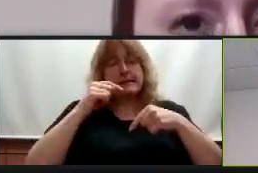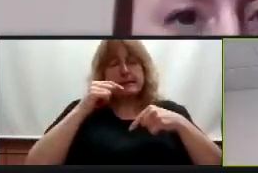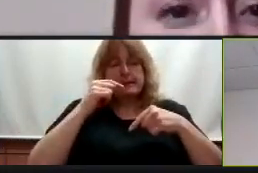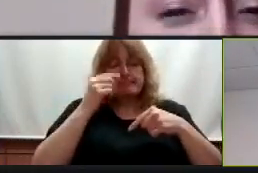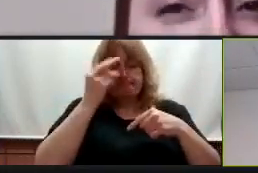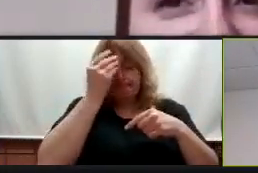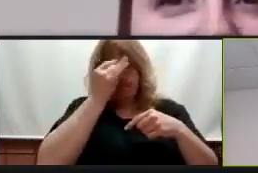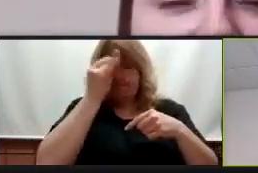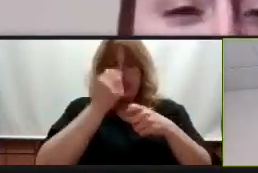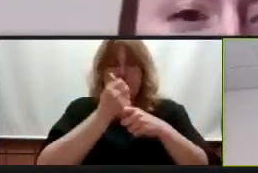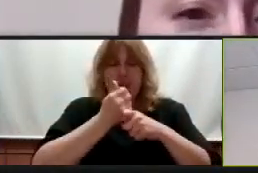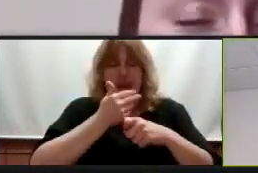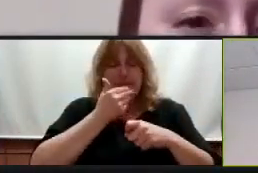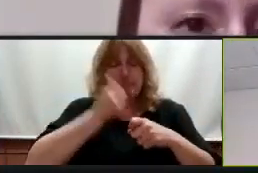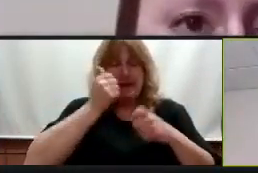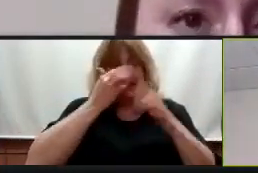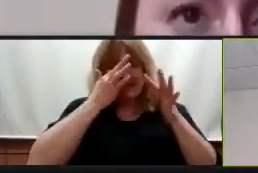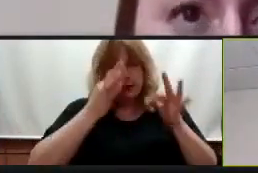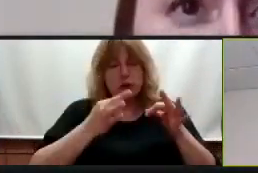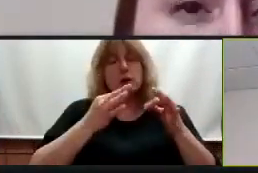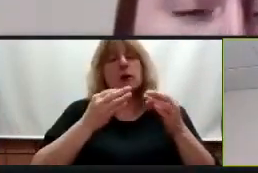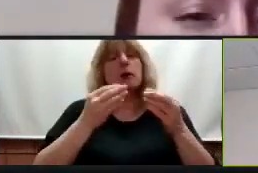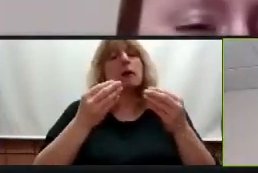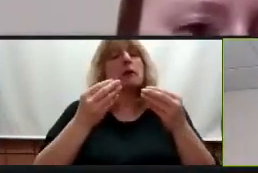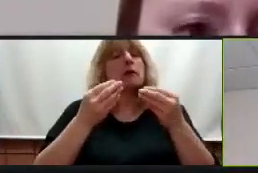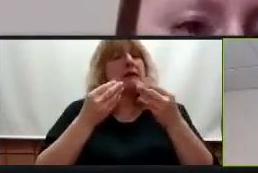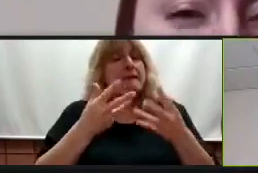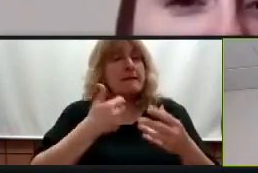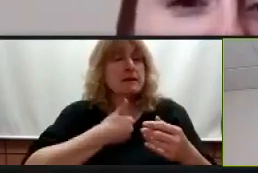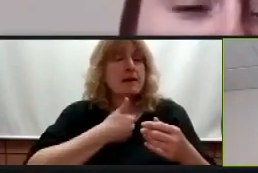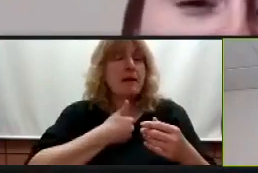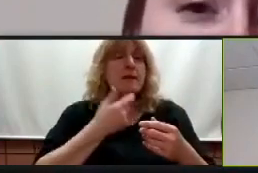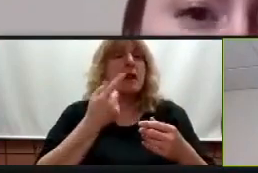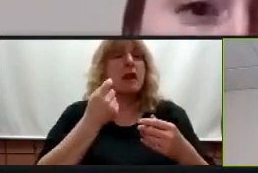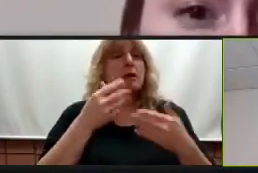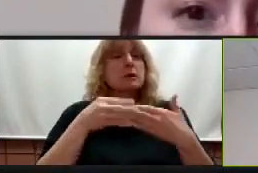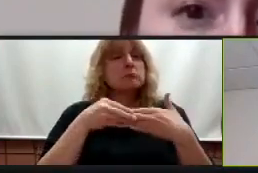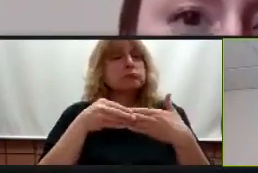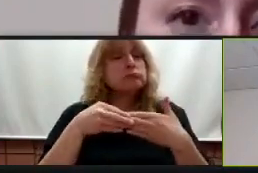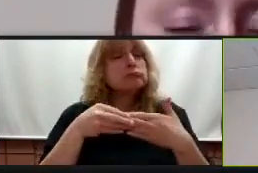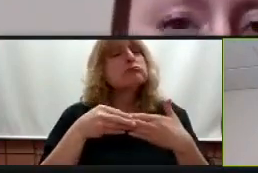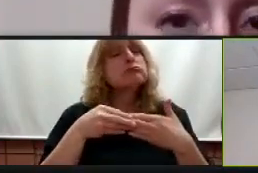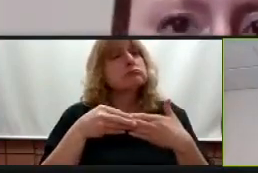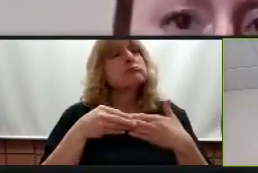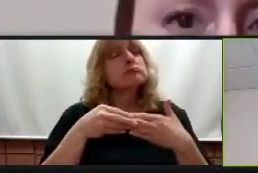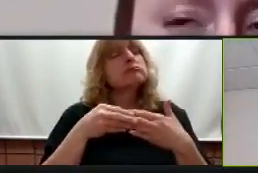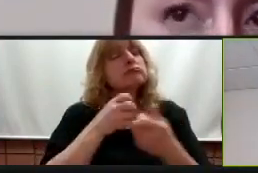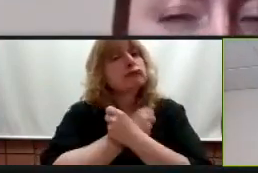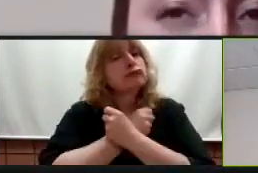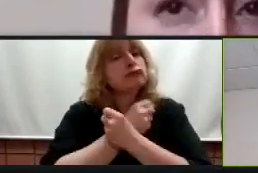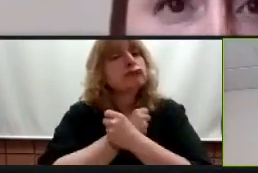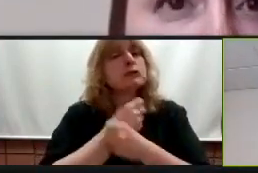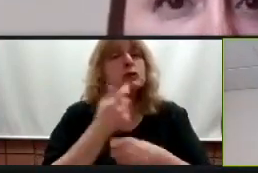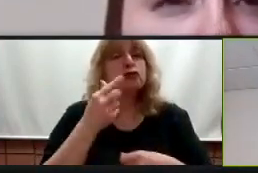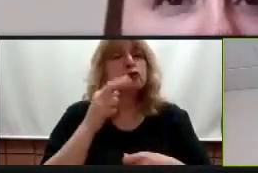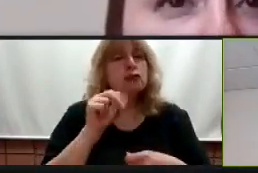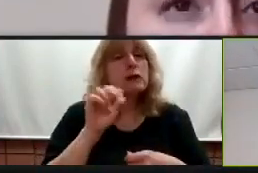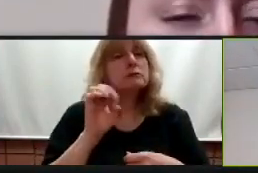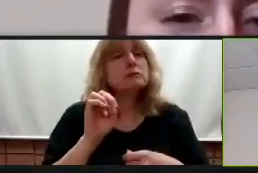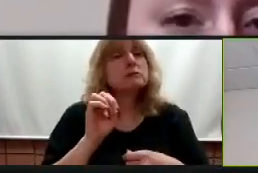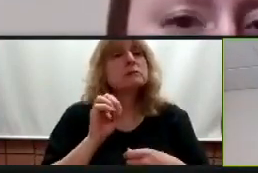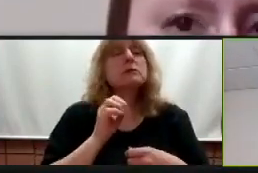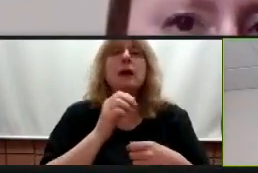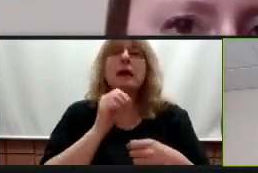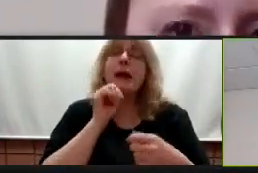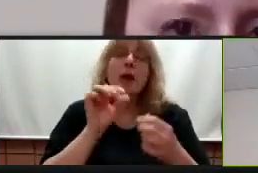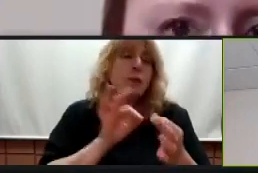can, we know that we're giving ourselves grace. We know that they're not perfect, but we also know that we're doing the best that we can right now. And then that helps